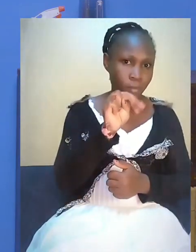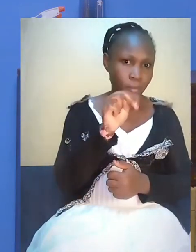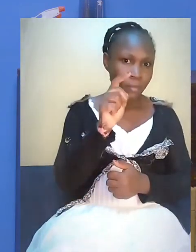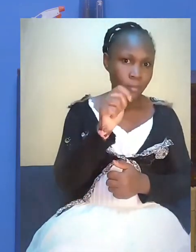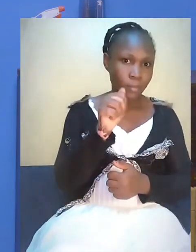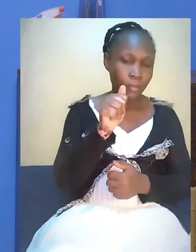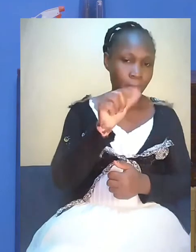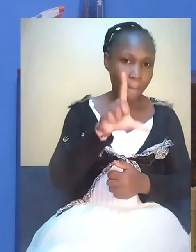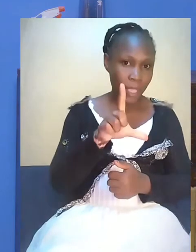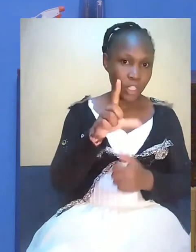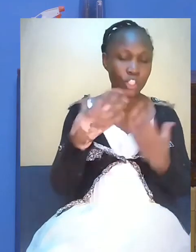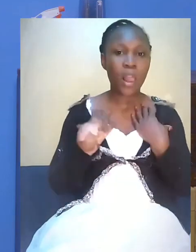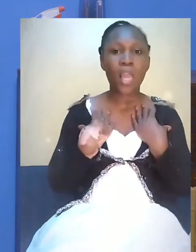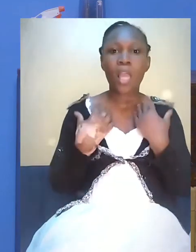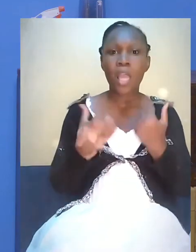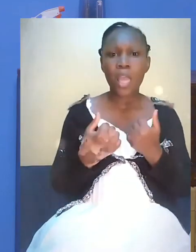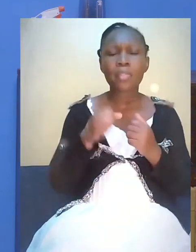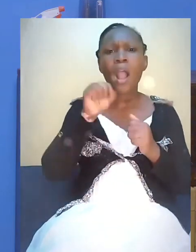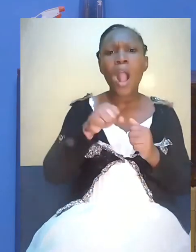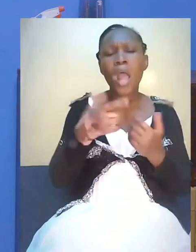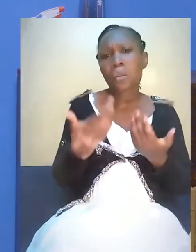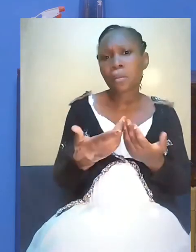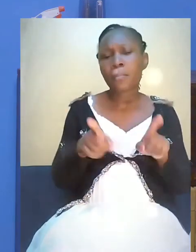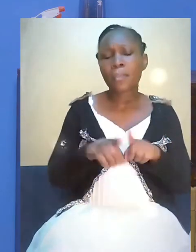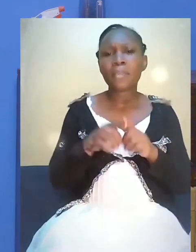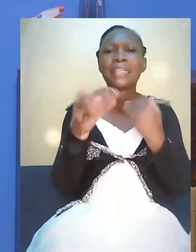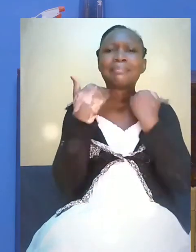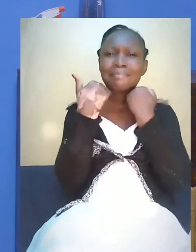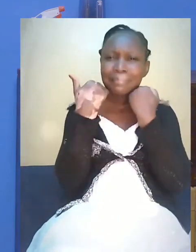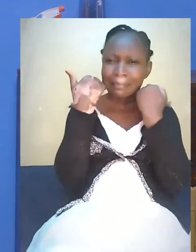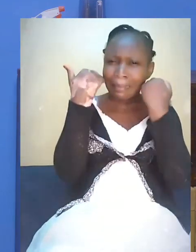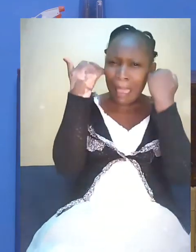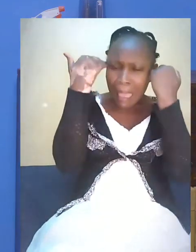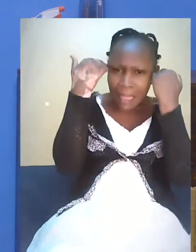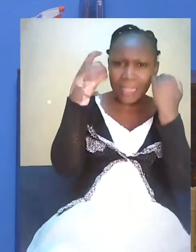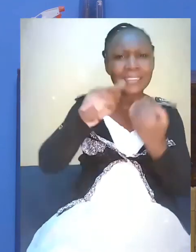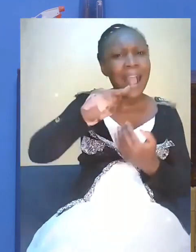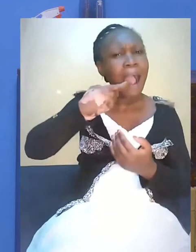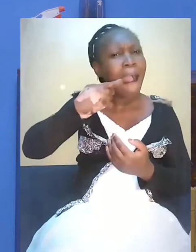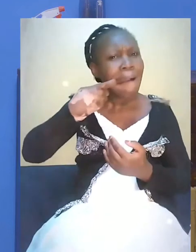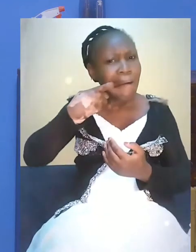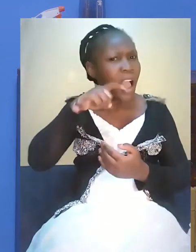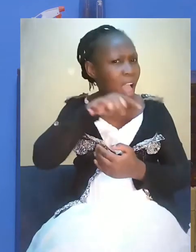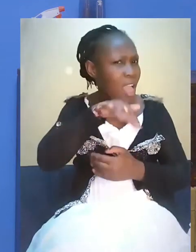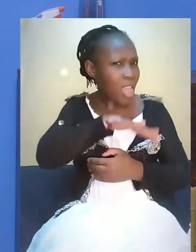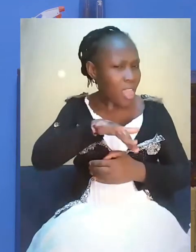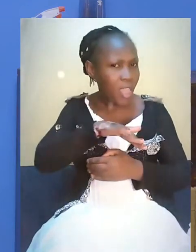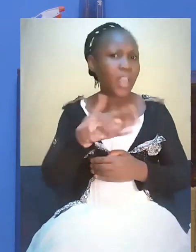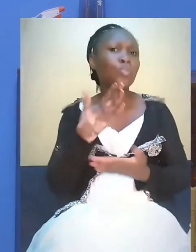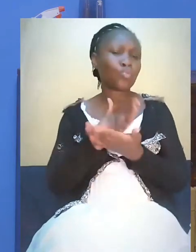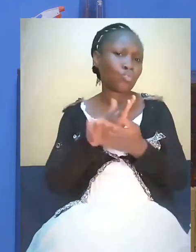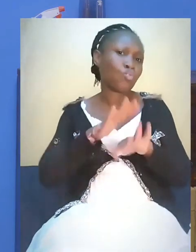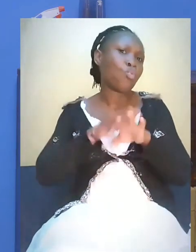around mental health, or maybe depression or addictions, we flash down things that we don't like, topics that we hear that,